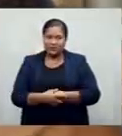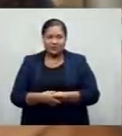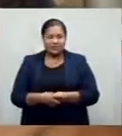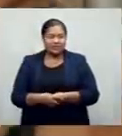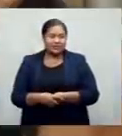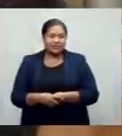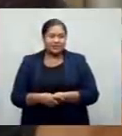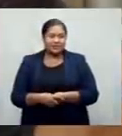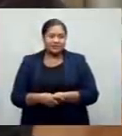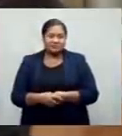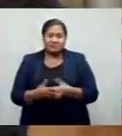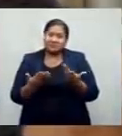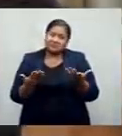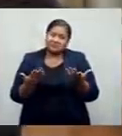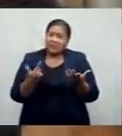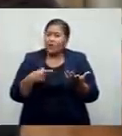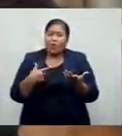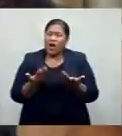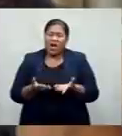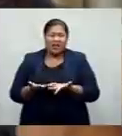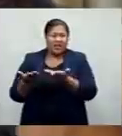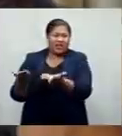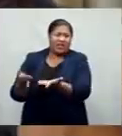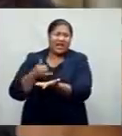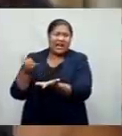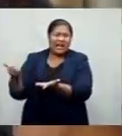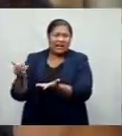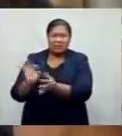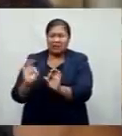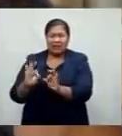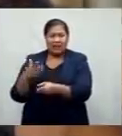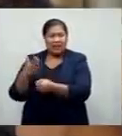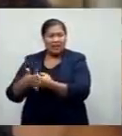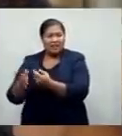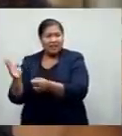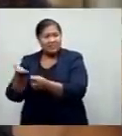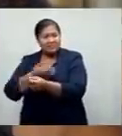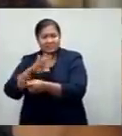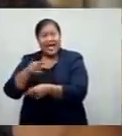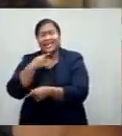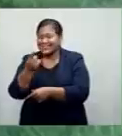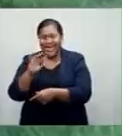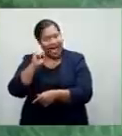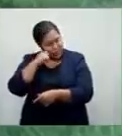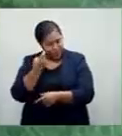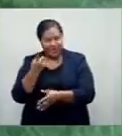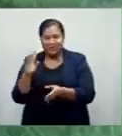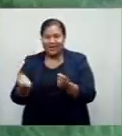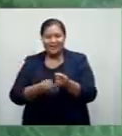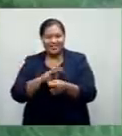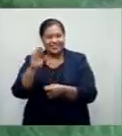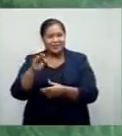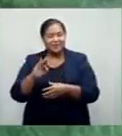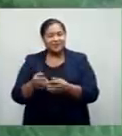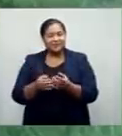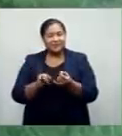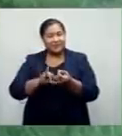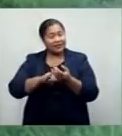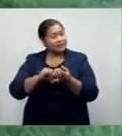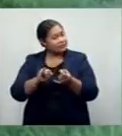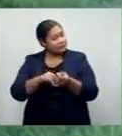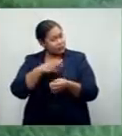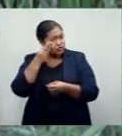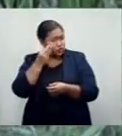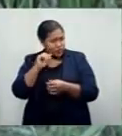What is the use of keeping a cane without harvesting? I say I'm going to harvest. The Sugarcane Growers Council